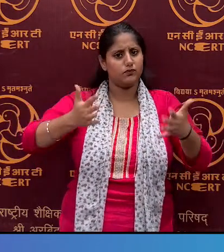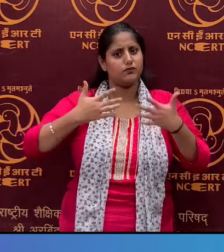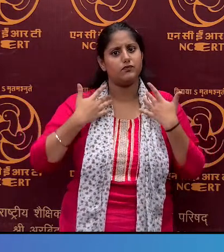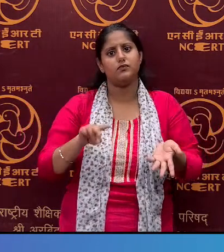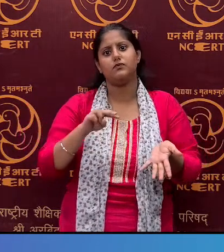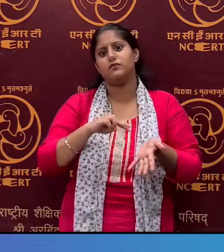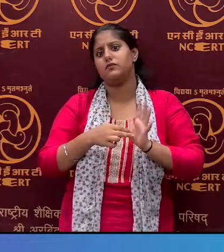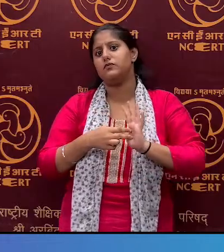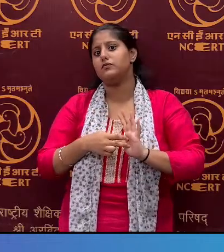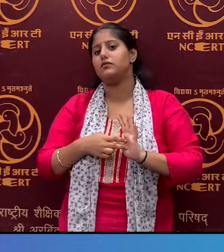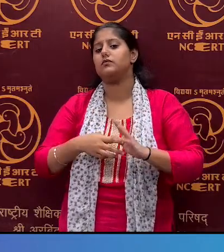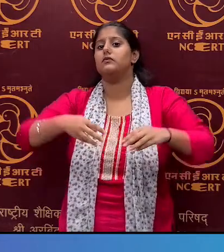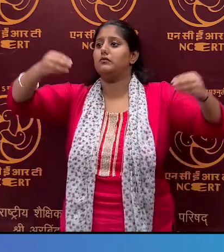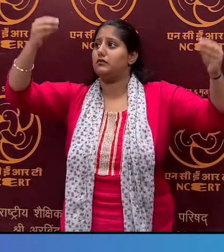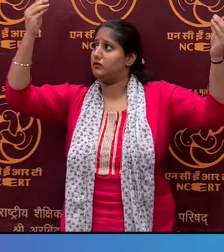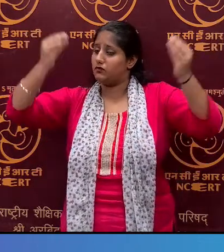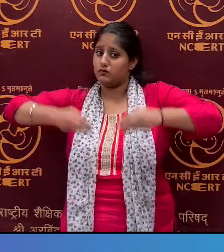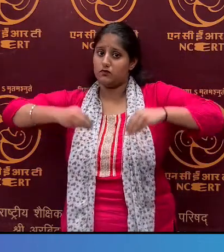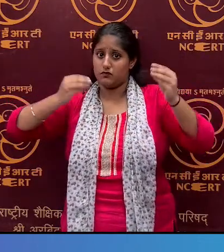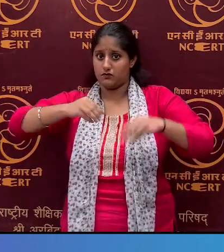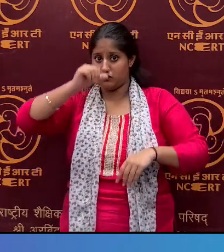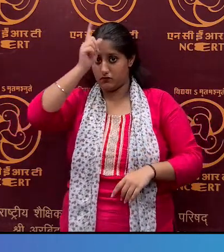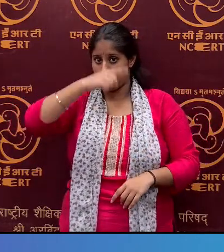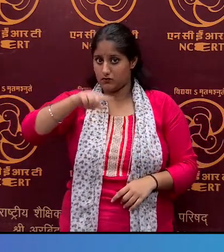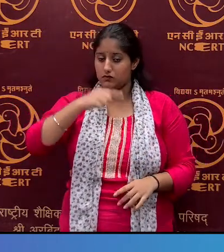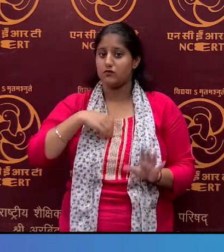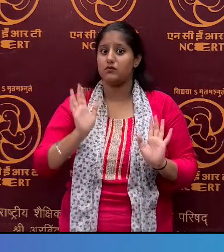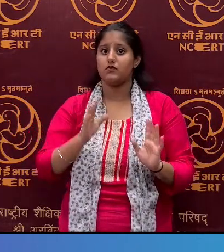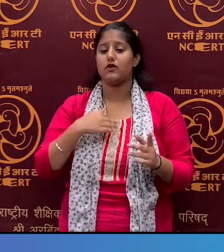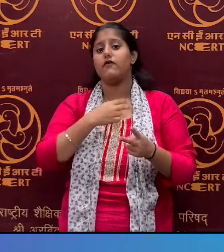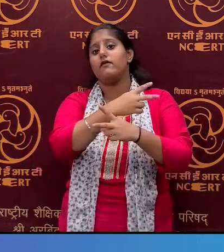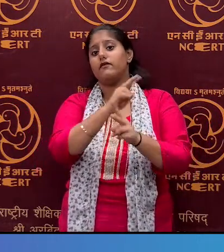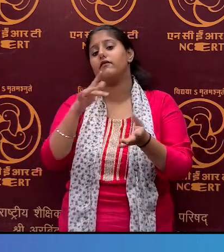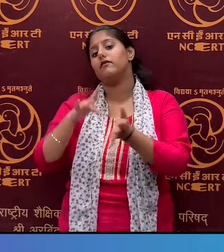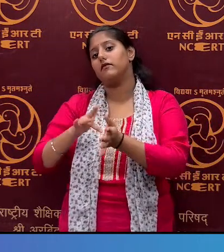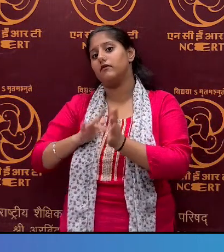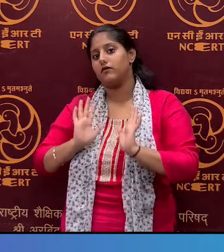bring rainfall in Indian subcontinent and around.